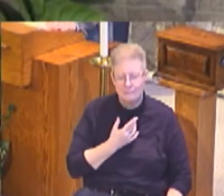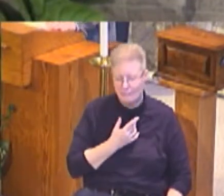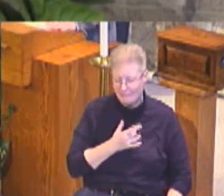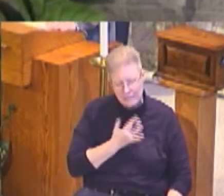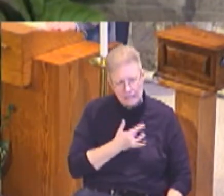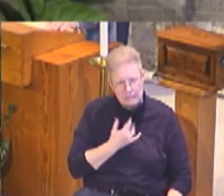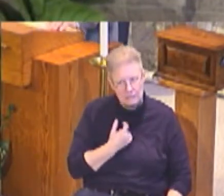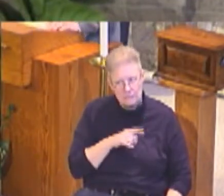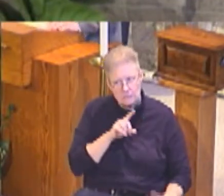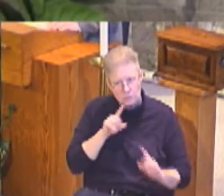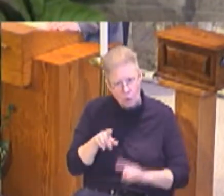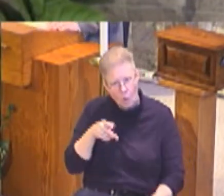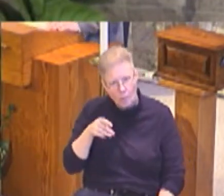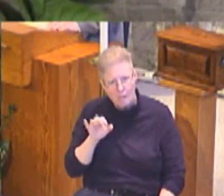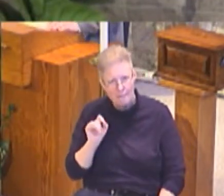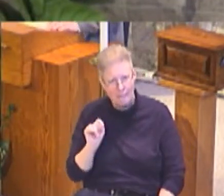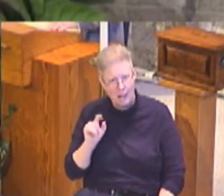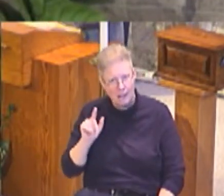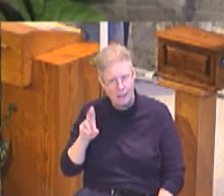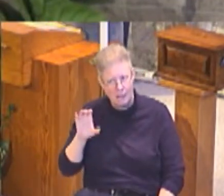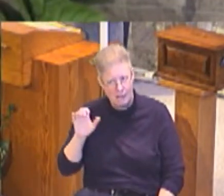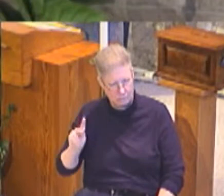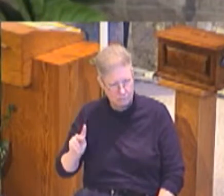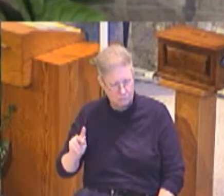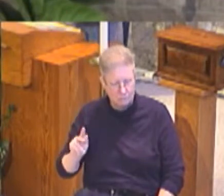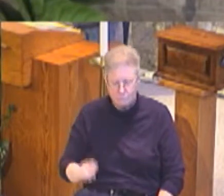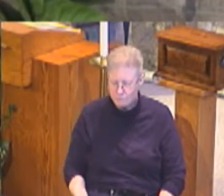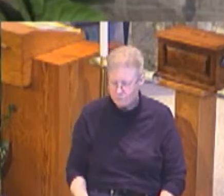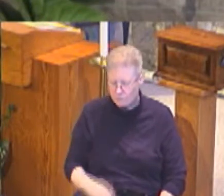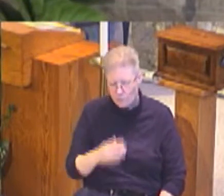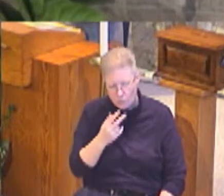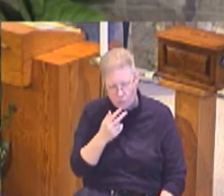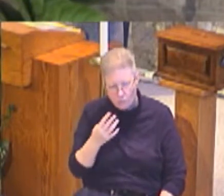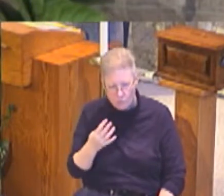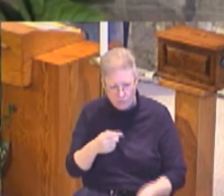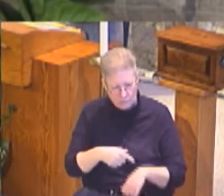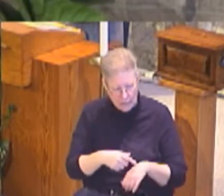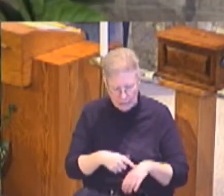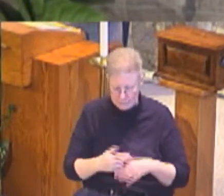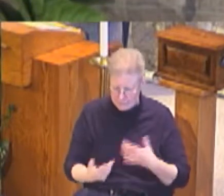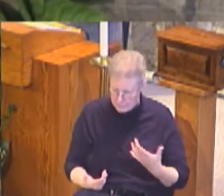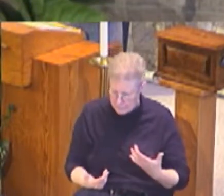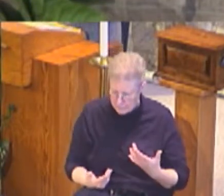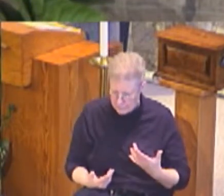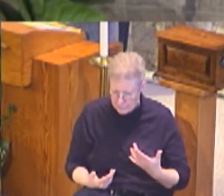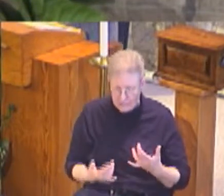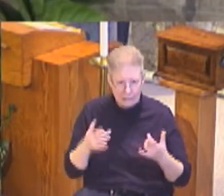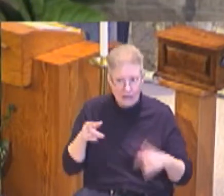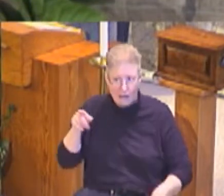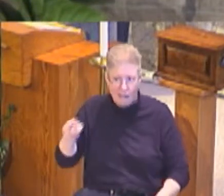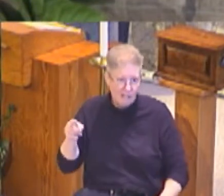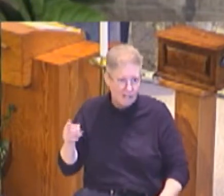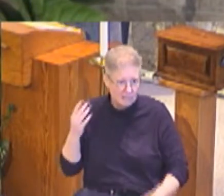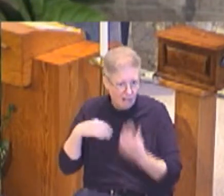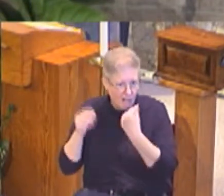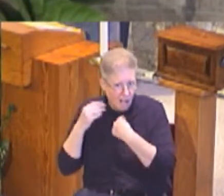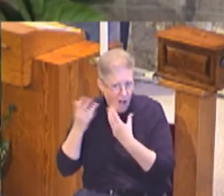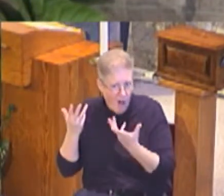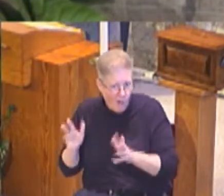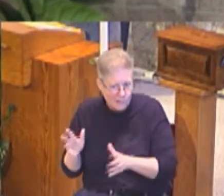go to the potluck. So after about three or four times, and by this time it was after the potluck had already supposed to start